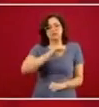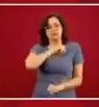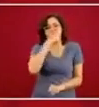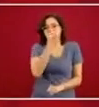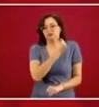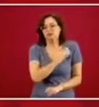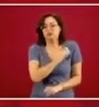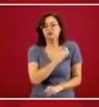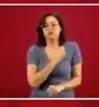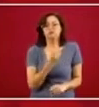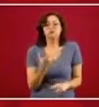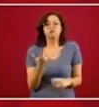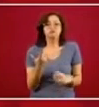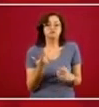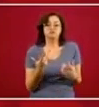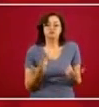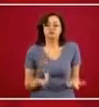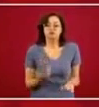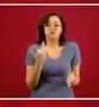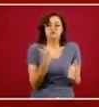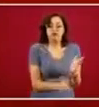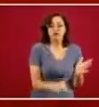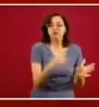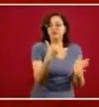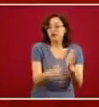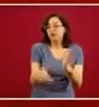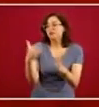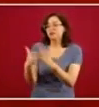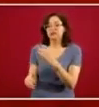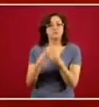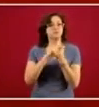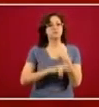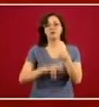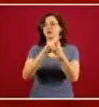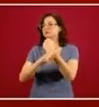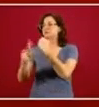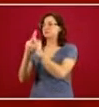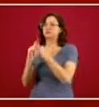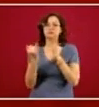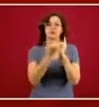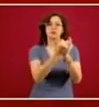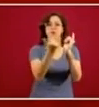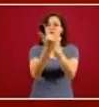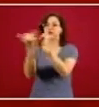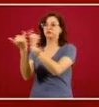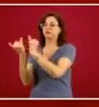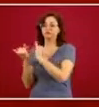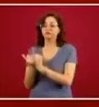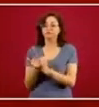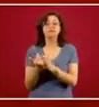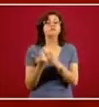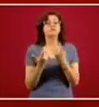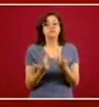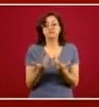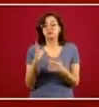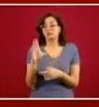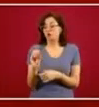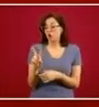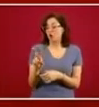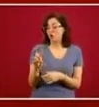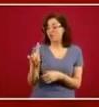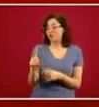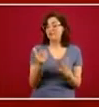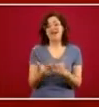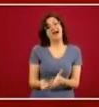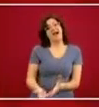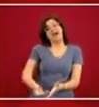All international observers that have approached the Mexican case have realized that what we have been